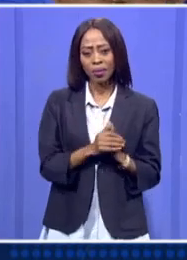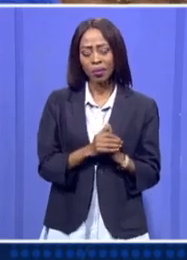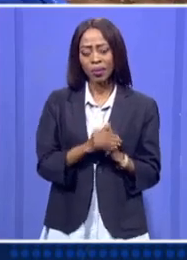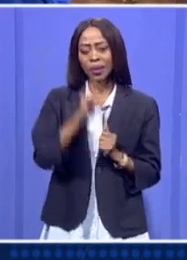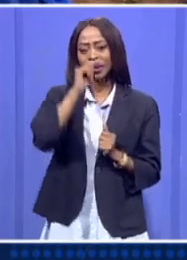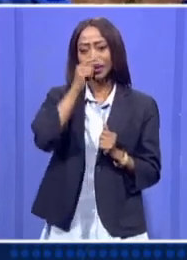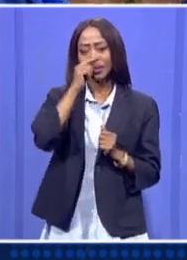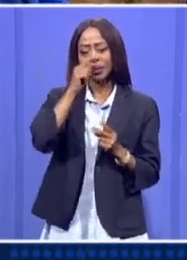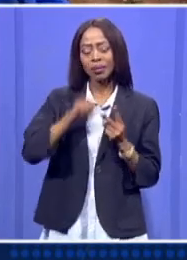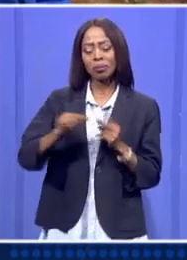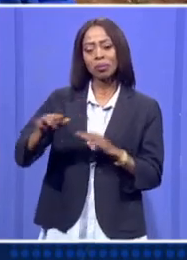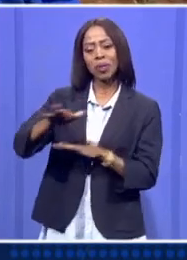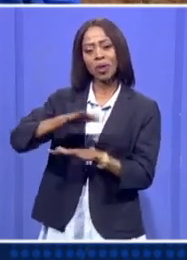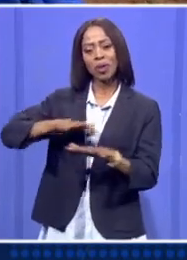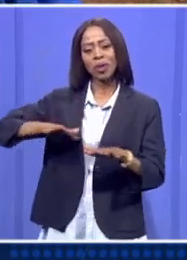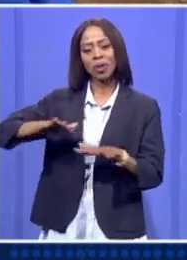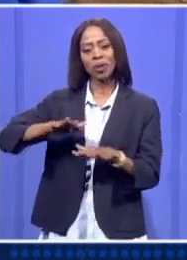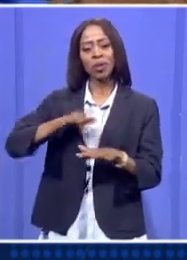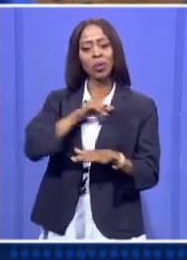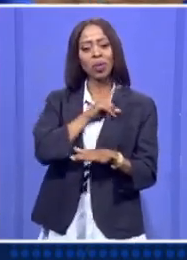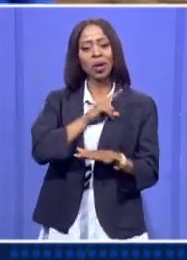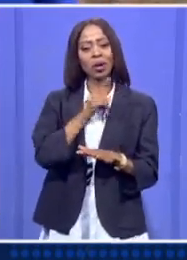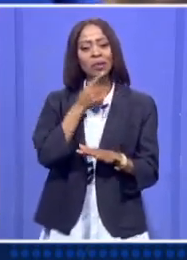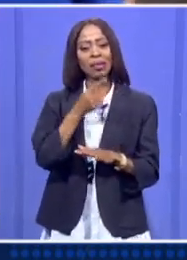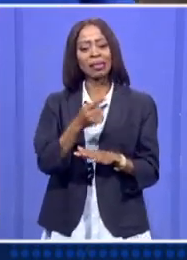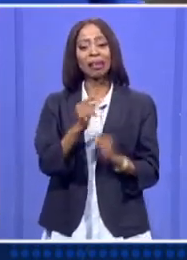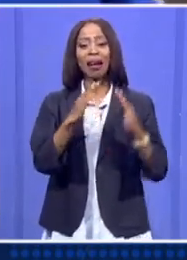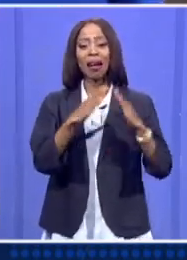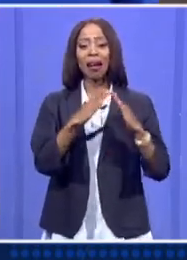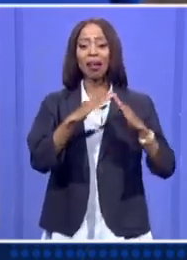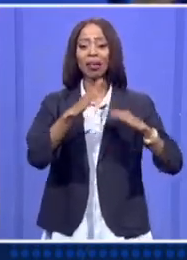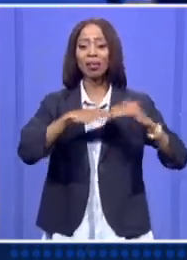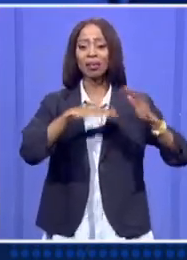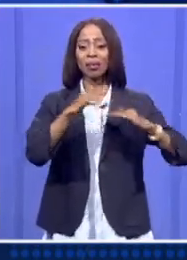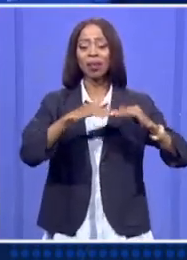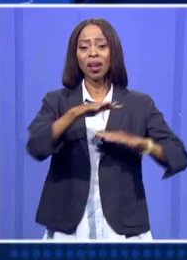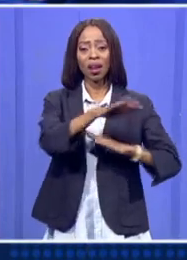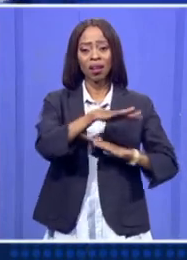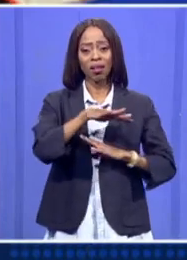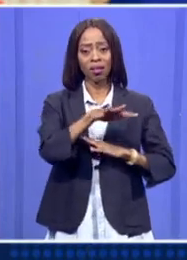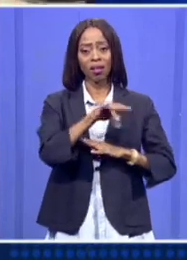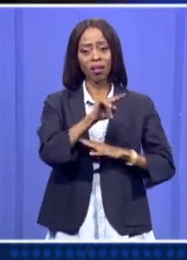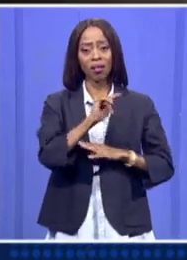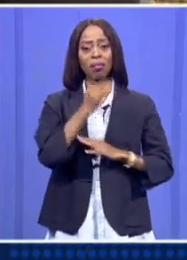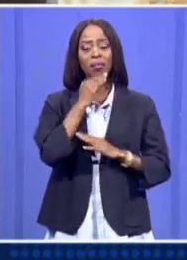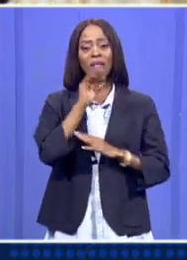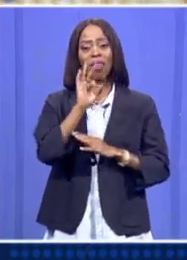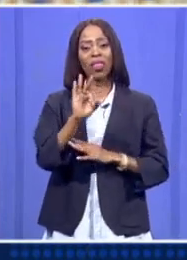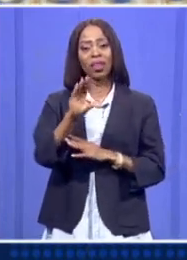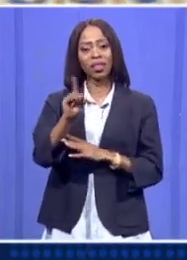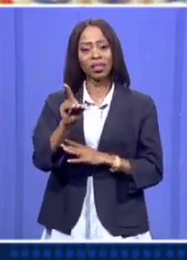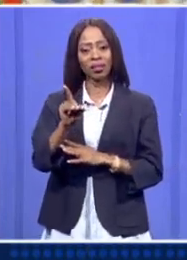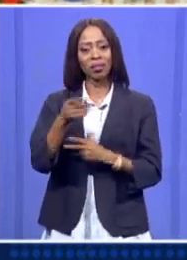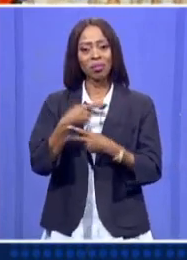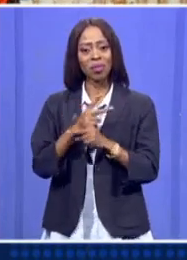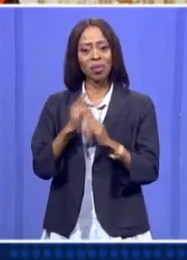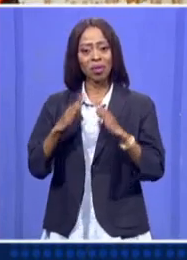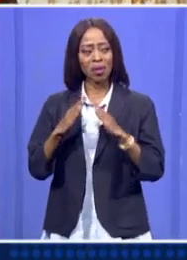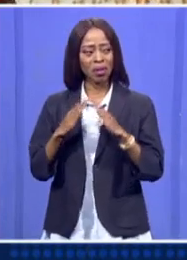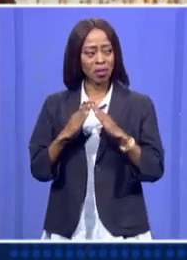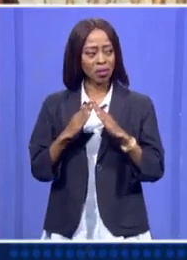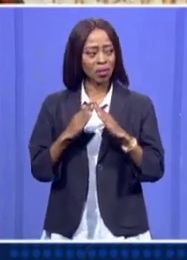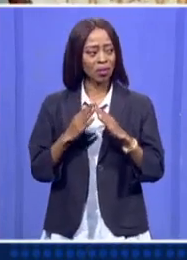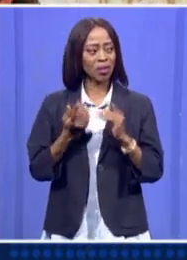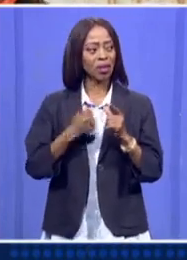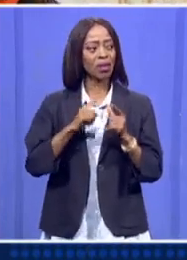suburbs, areas where we're saying the houses built in that area are your 3D production houses.